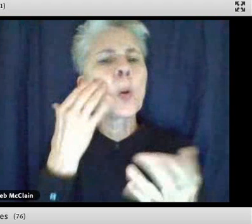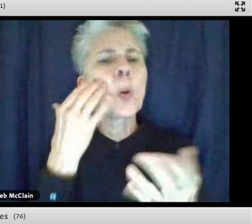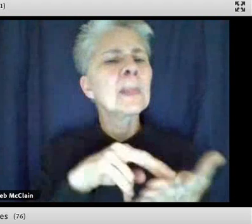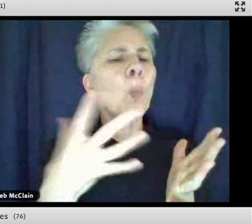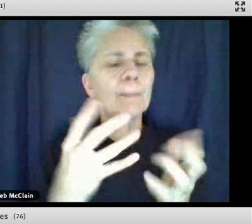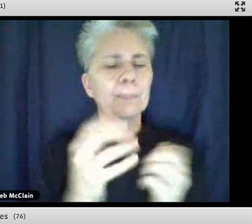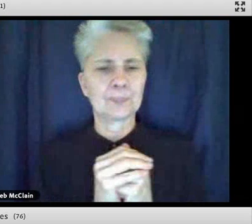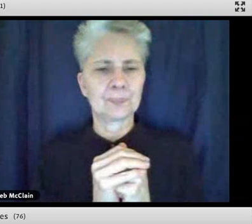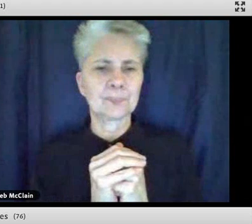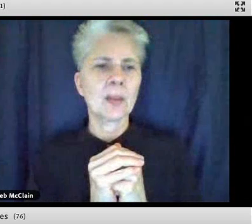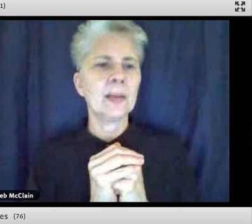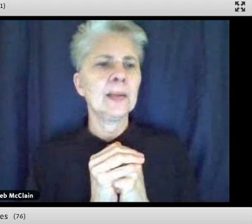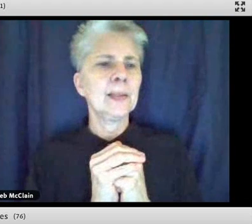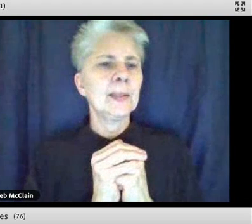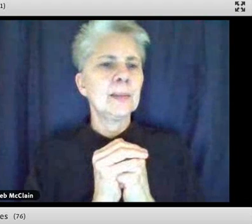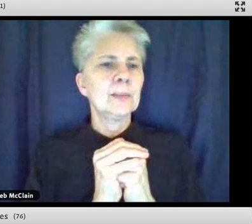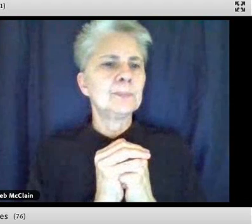that was.